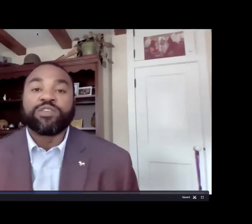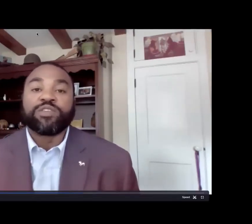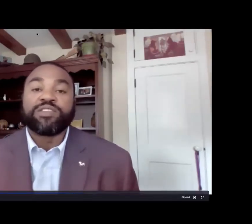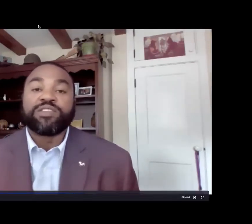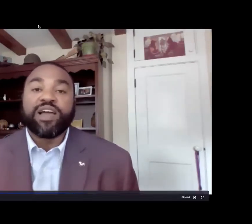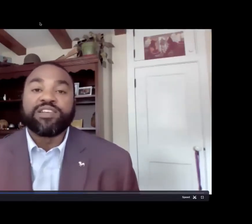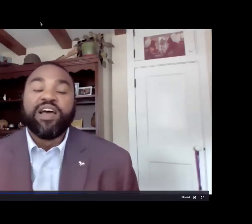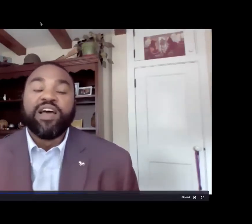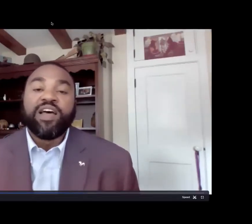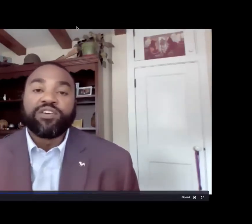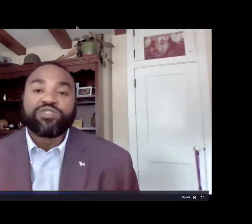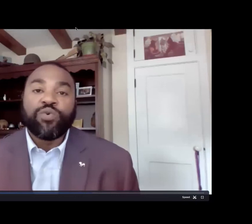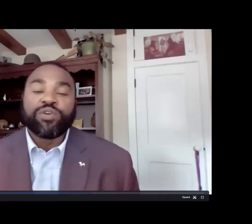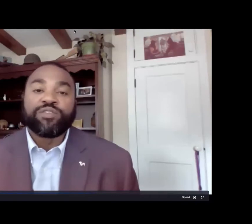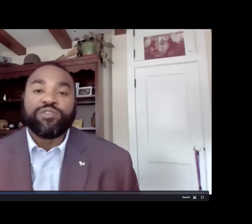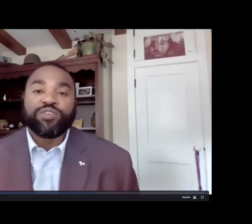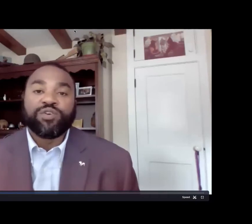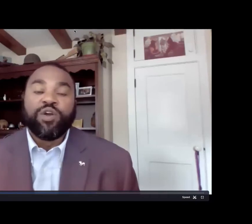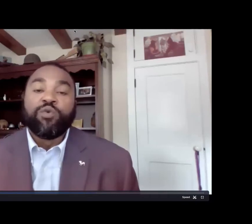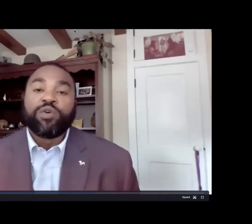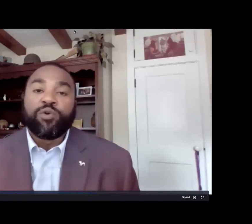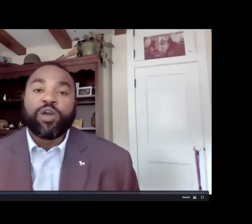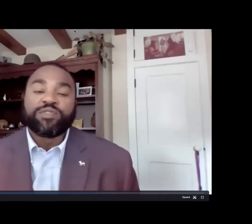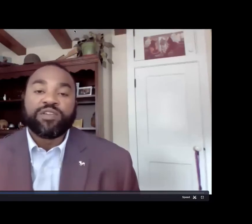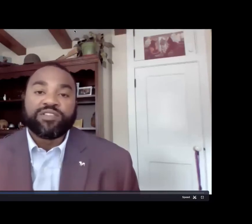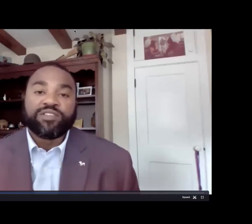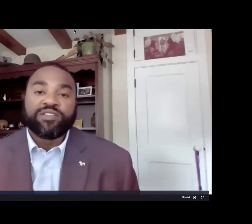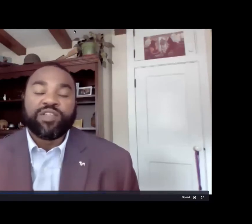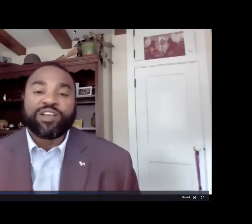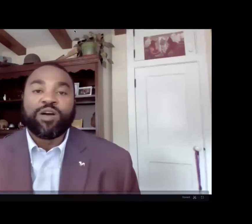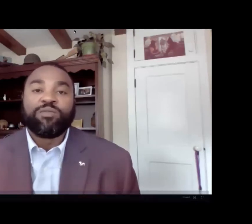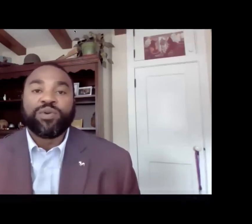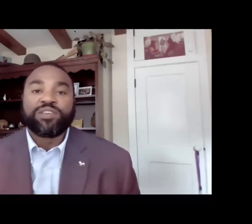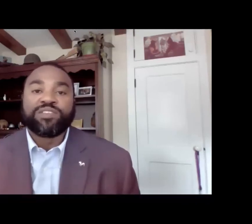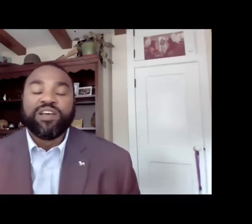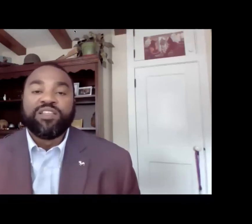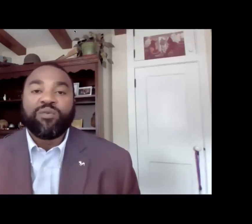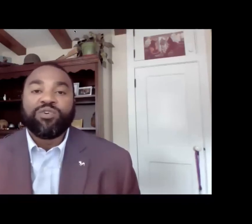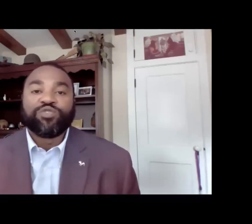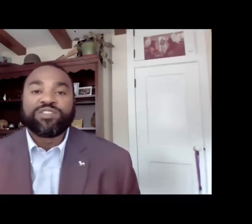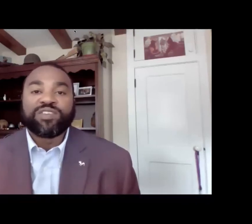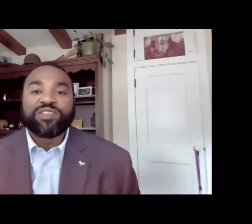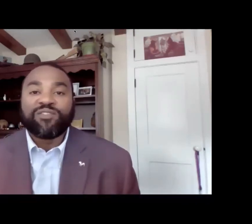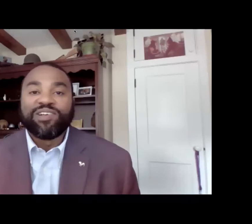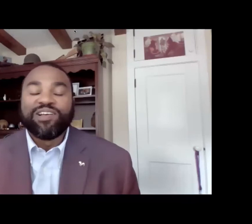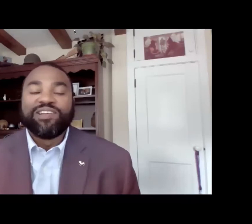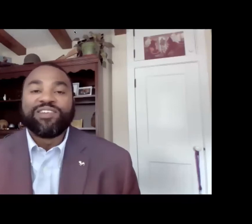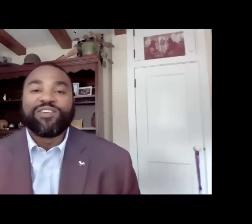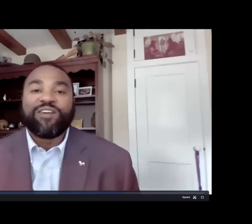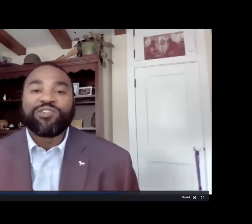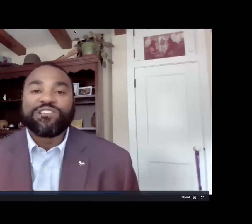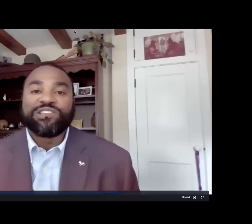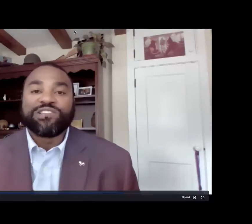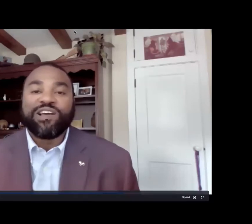with Disabilities Act and look toward the future with programs and events over the next couple of weeks that will address several